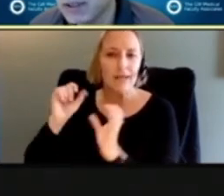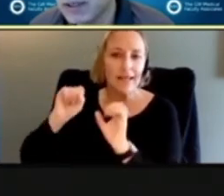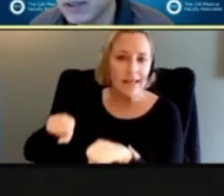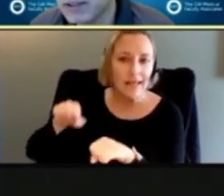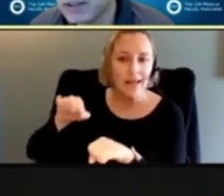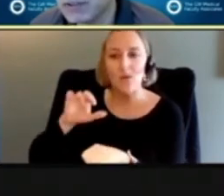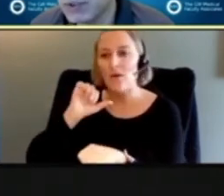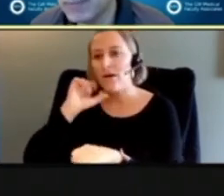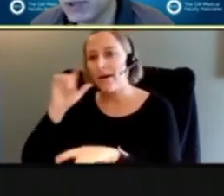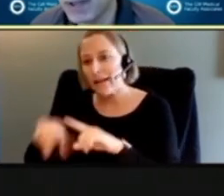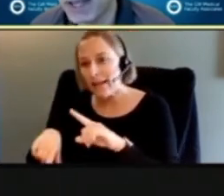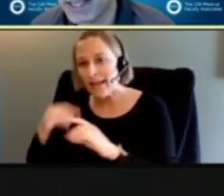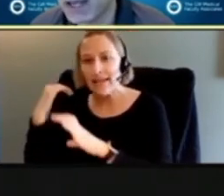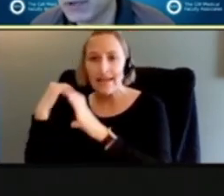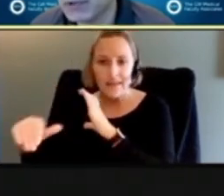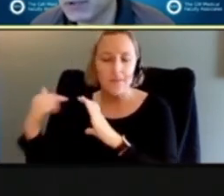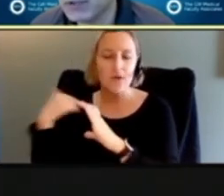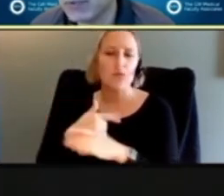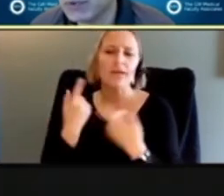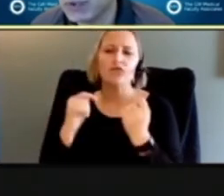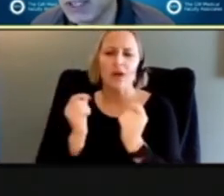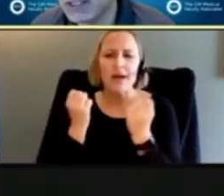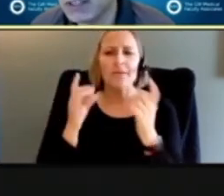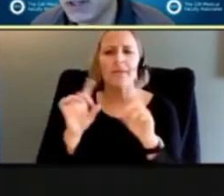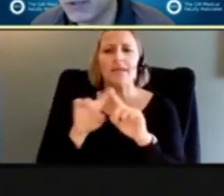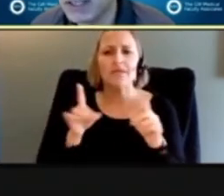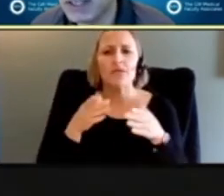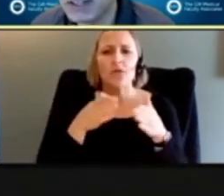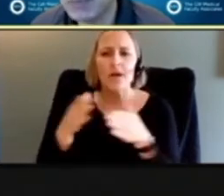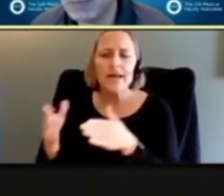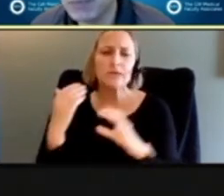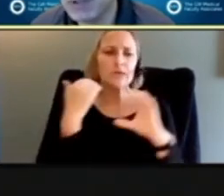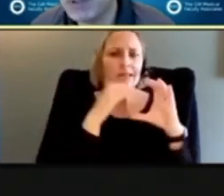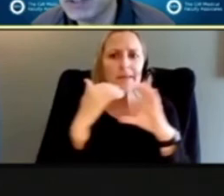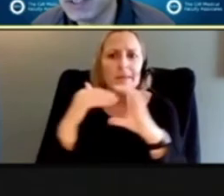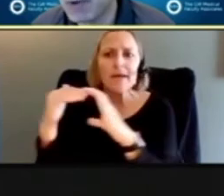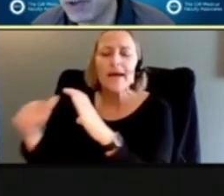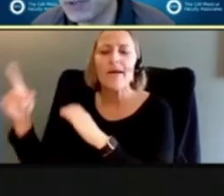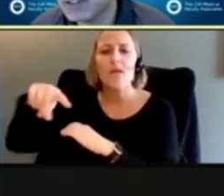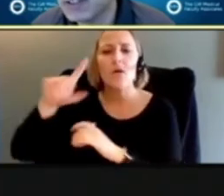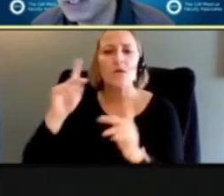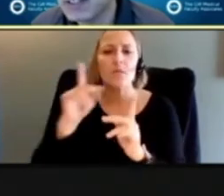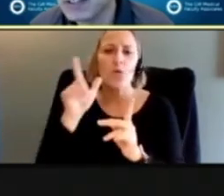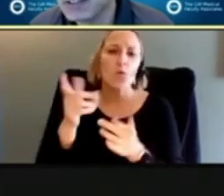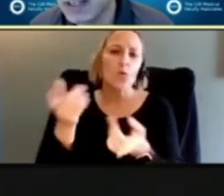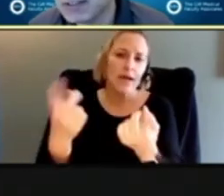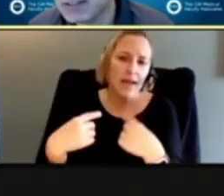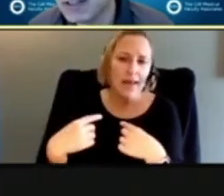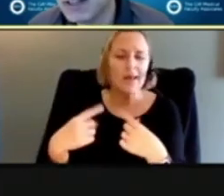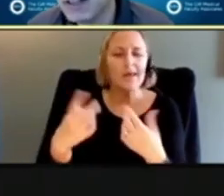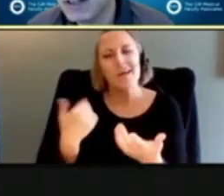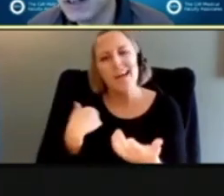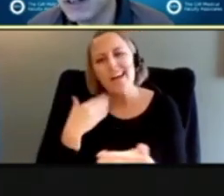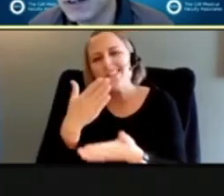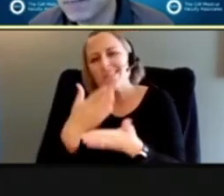campaigns to email back out to folks who attended the help desk. And it's been with, I'd say, moderate